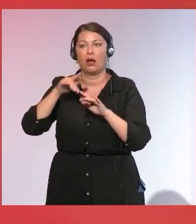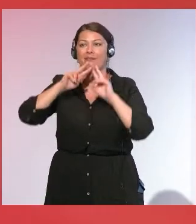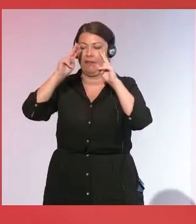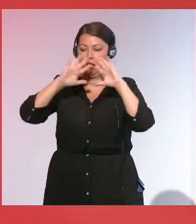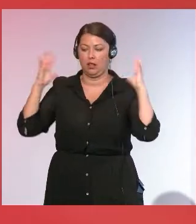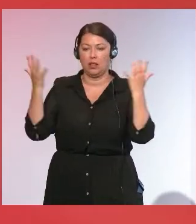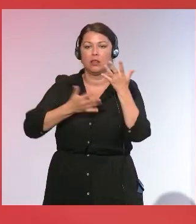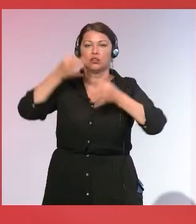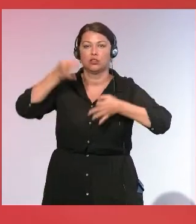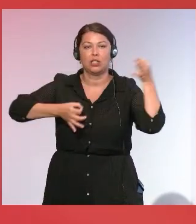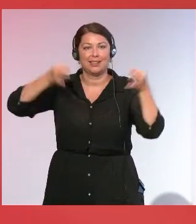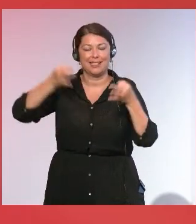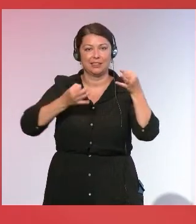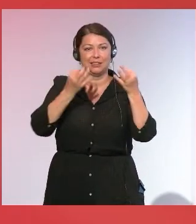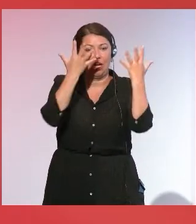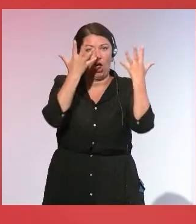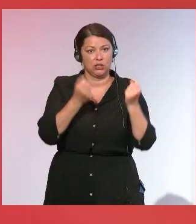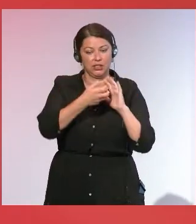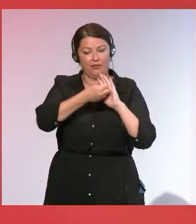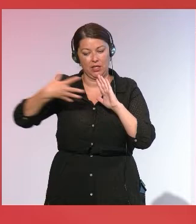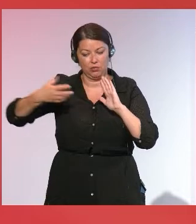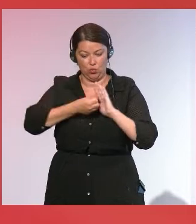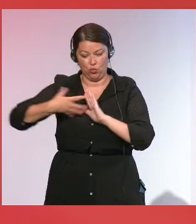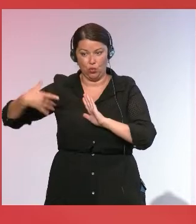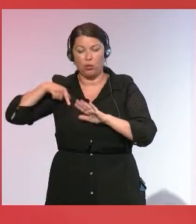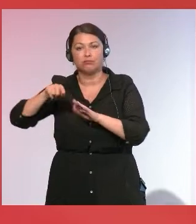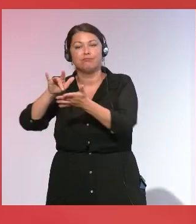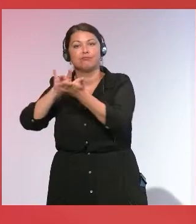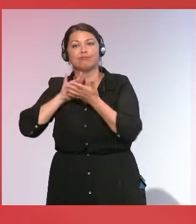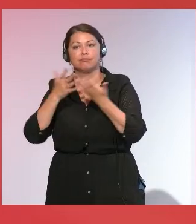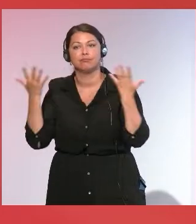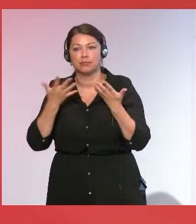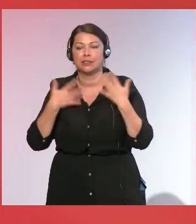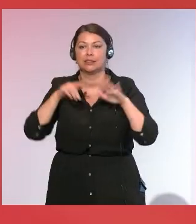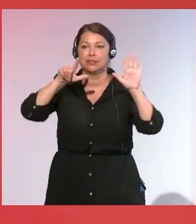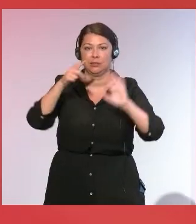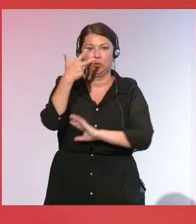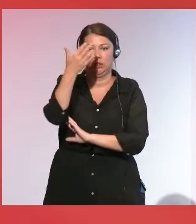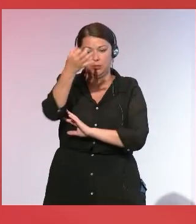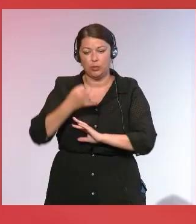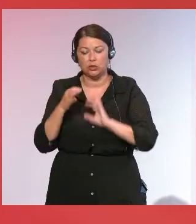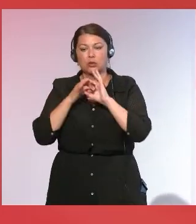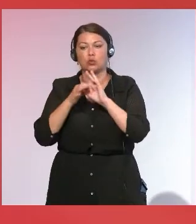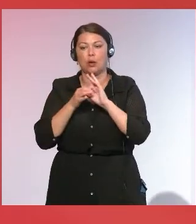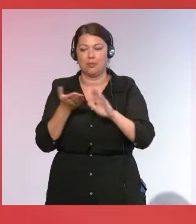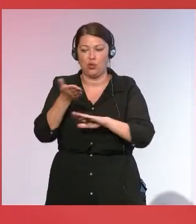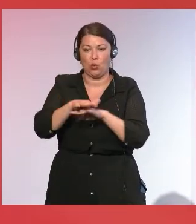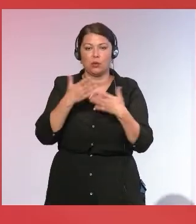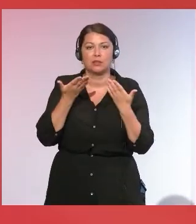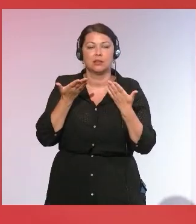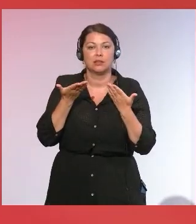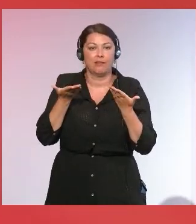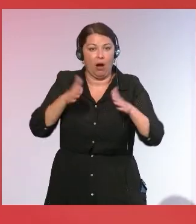of deaths in the last few decades can be attributed to climate change. And we were part of this study. In the Netherlands, we're around